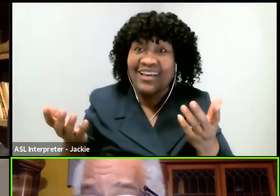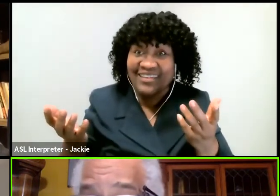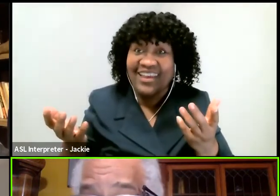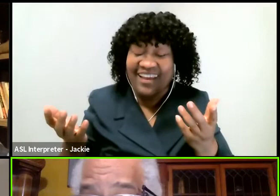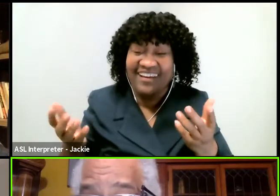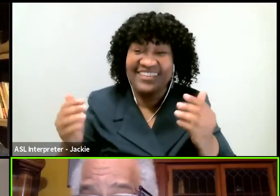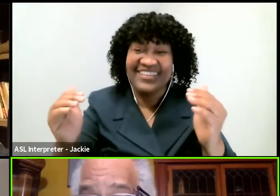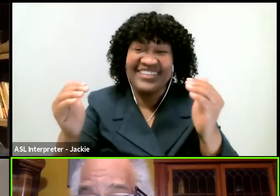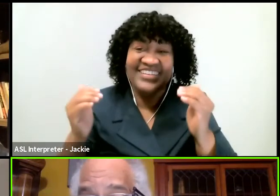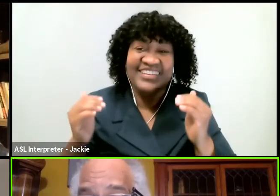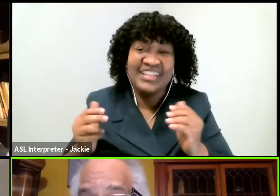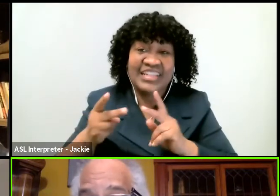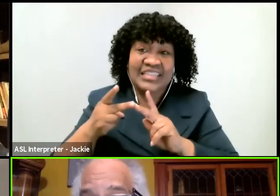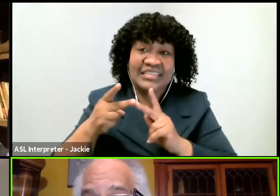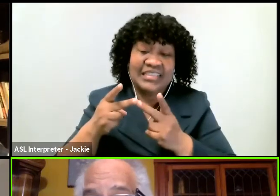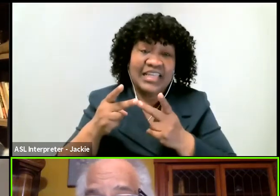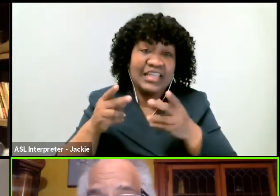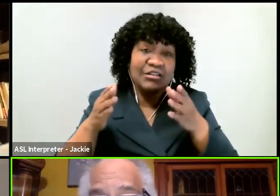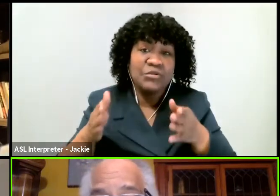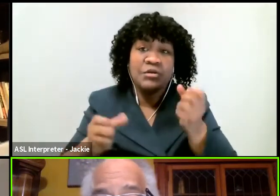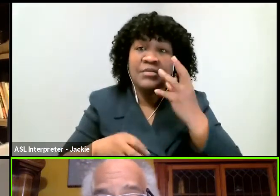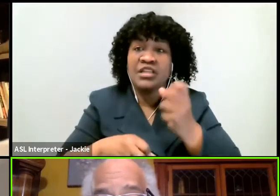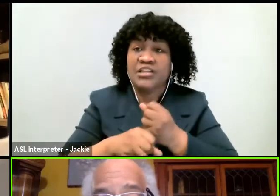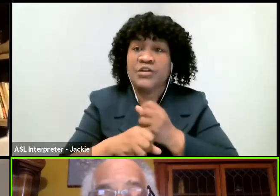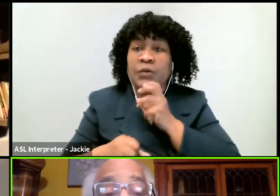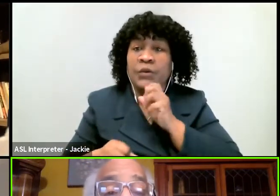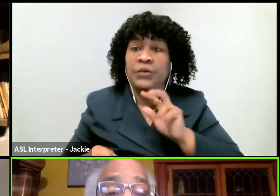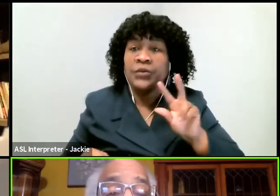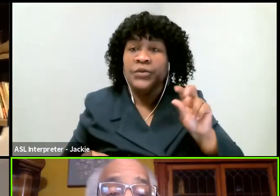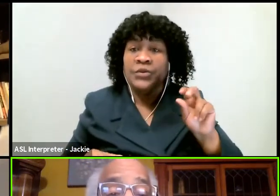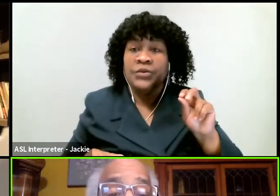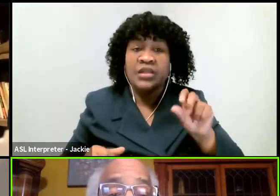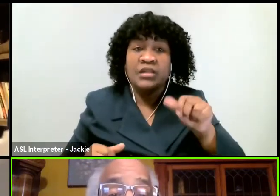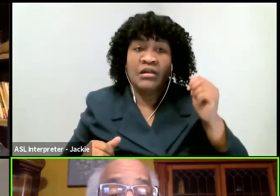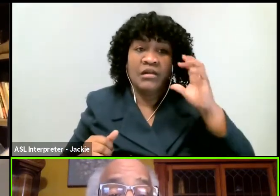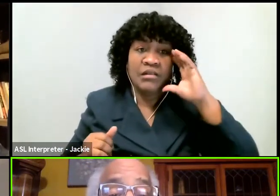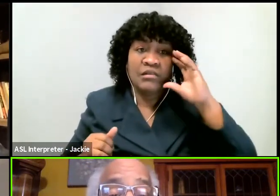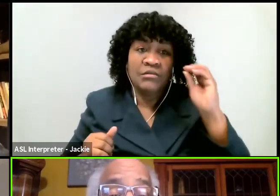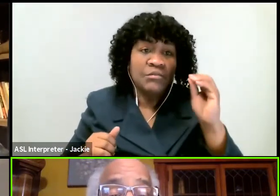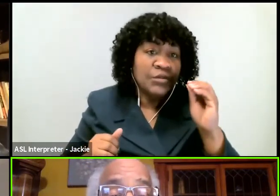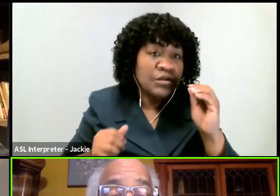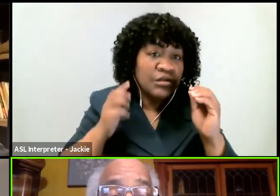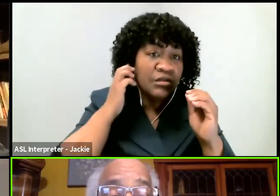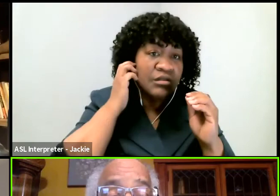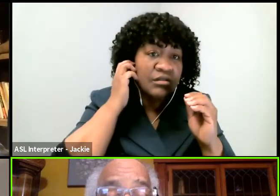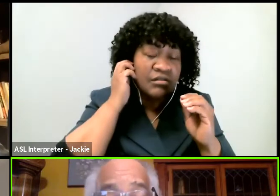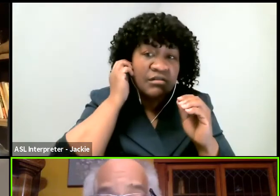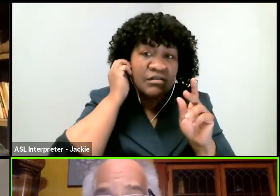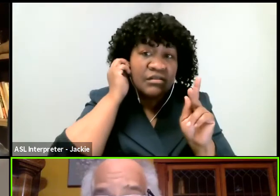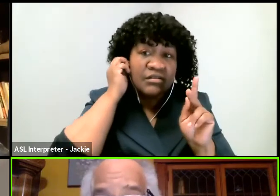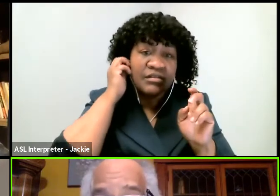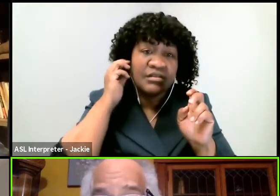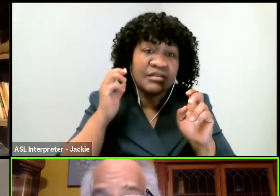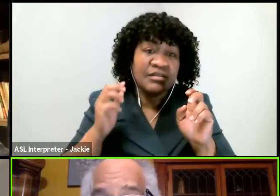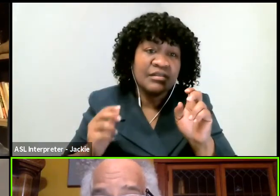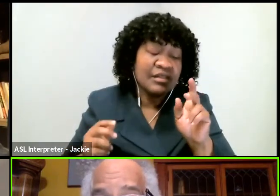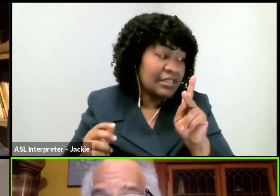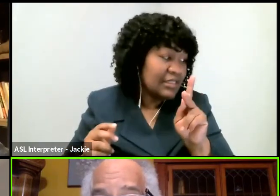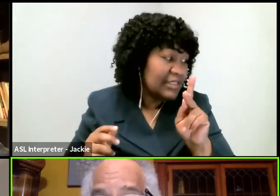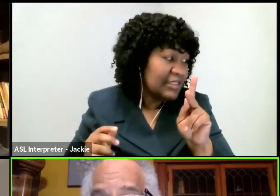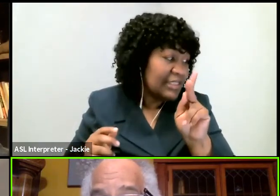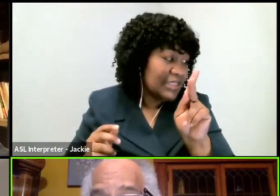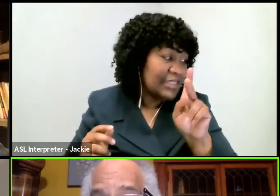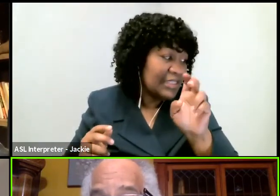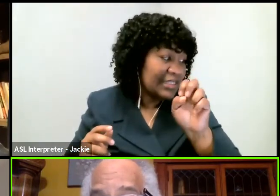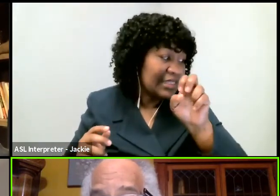second, and years later in my 30s, I found a book called Ex Self by Kamal Brathwaite. Mm-hmm. When I